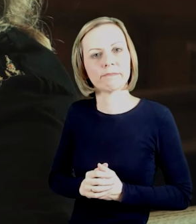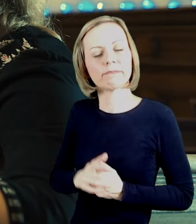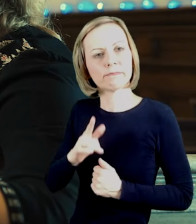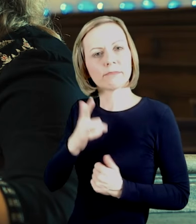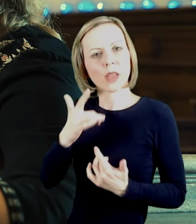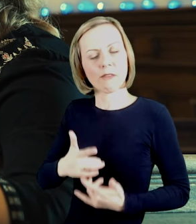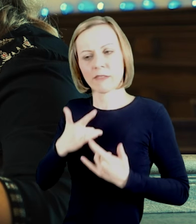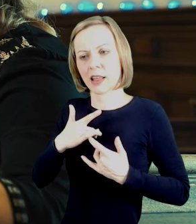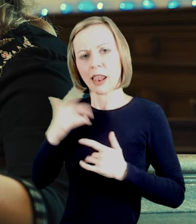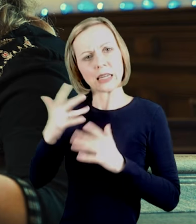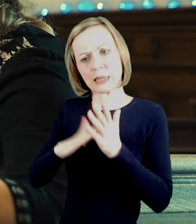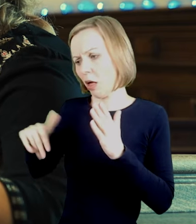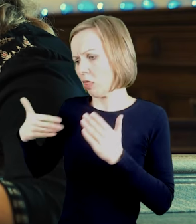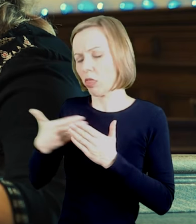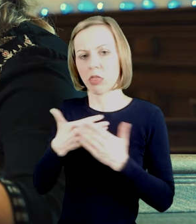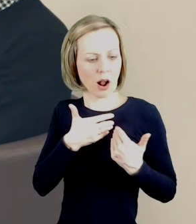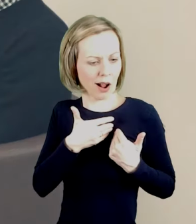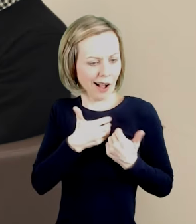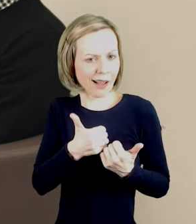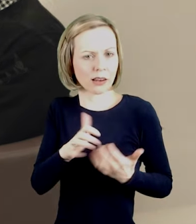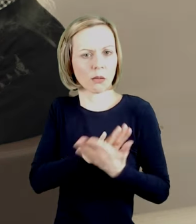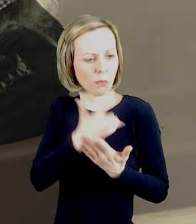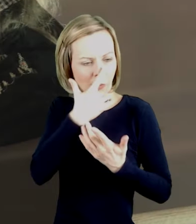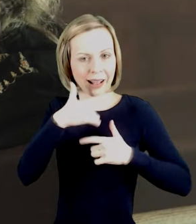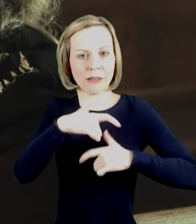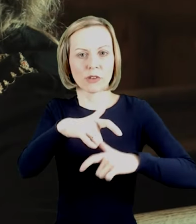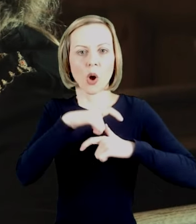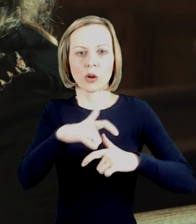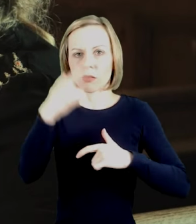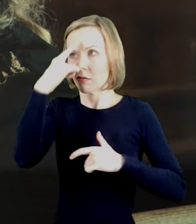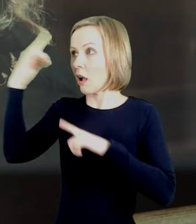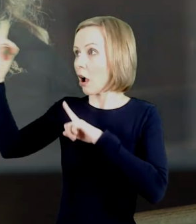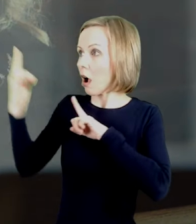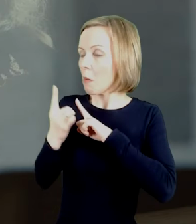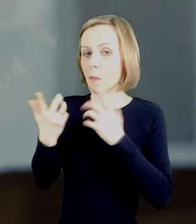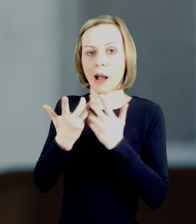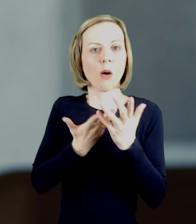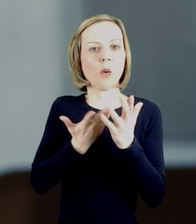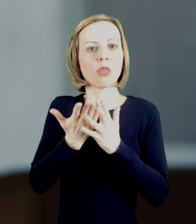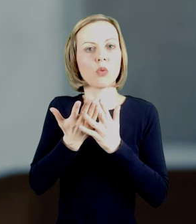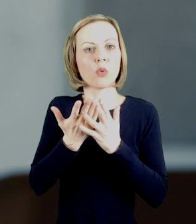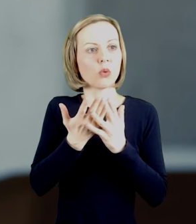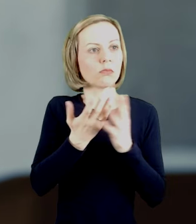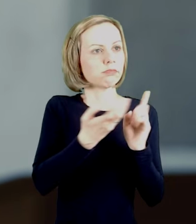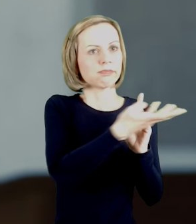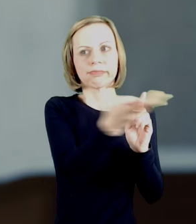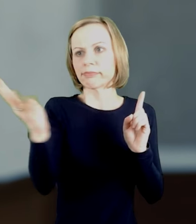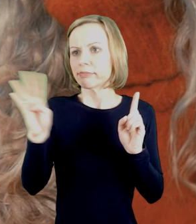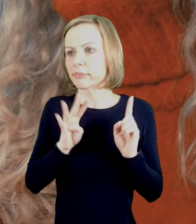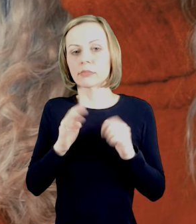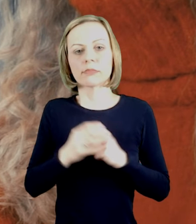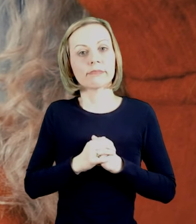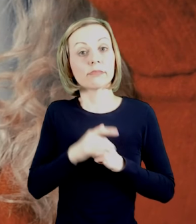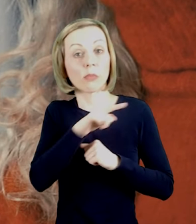going. And I think that's how God comes to us through people that surround you. A big part of what we're trying to do is